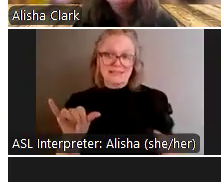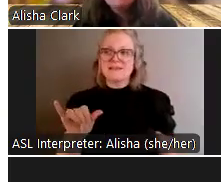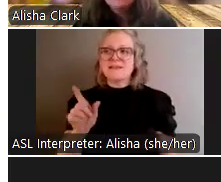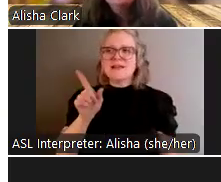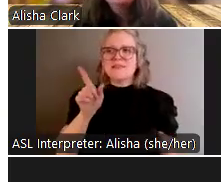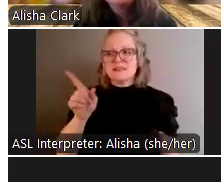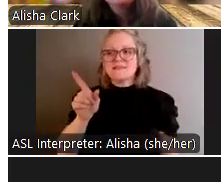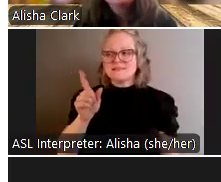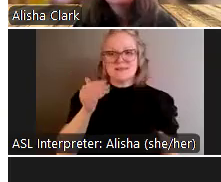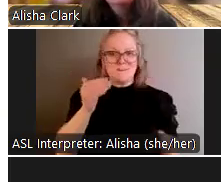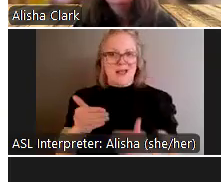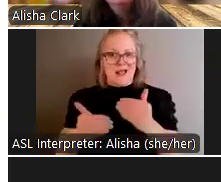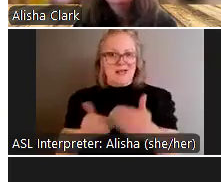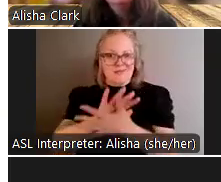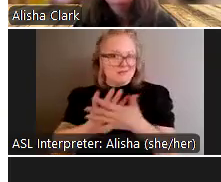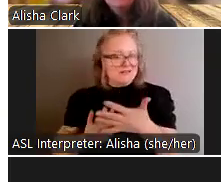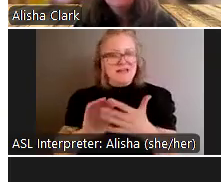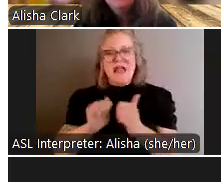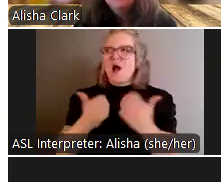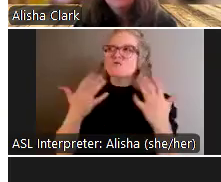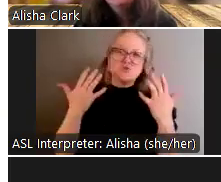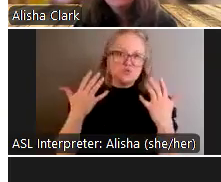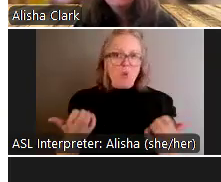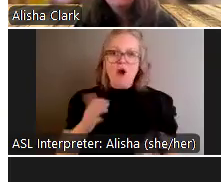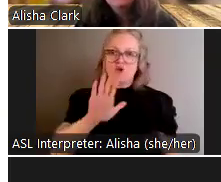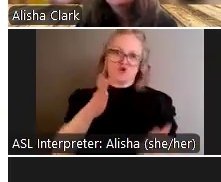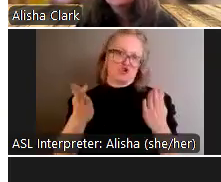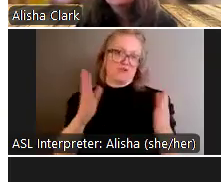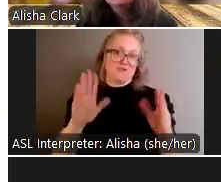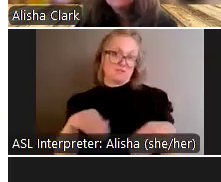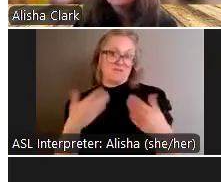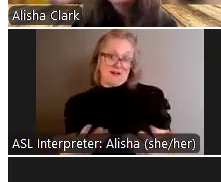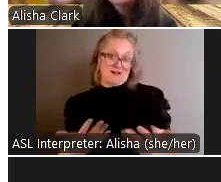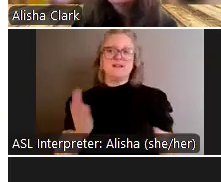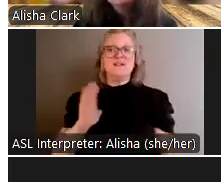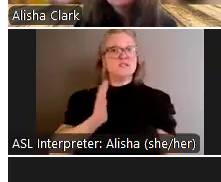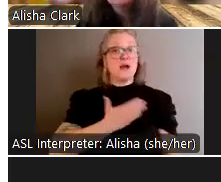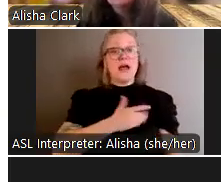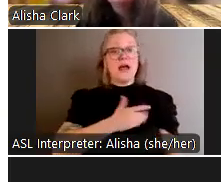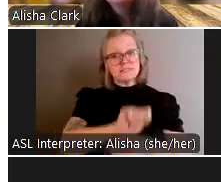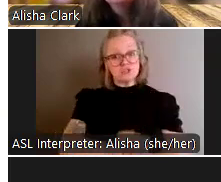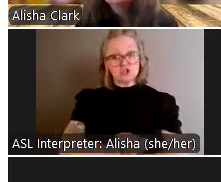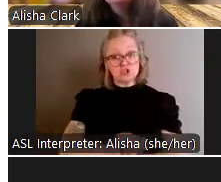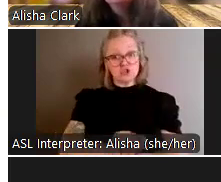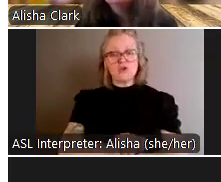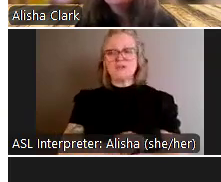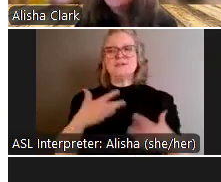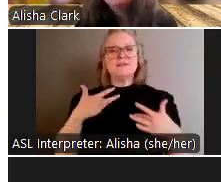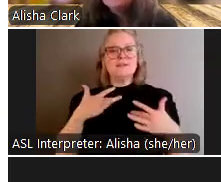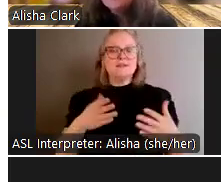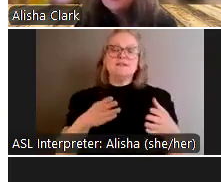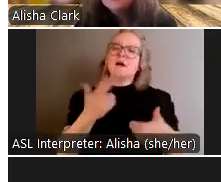do you want your services delivered to you? So our traditional providers is where participants will